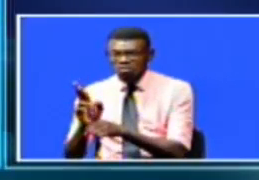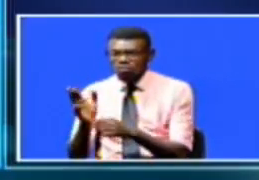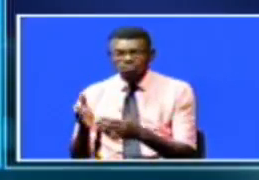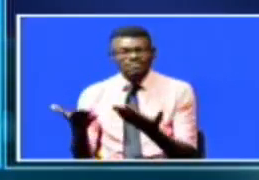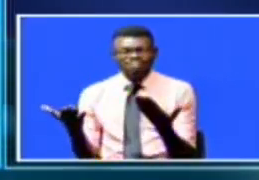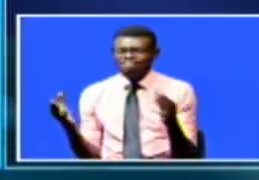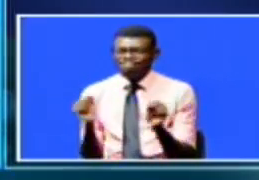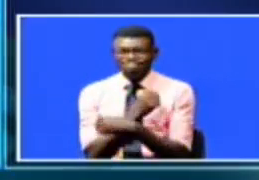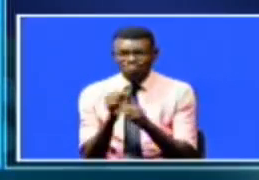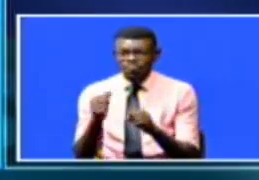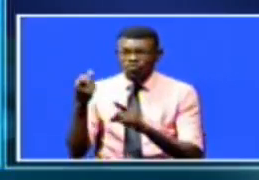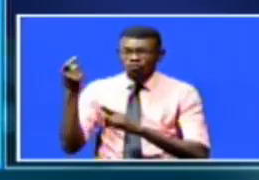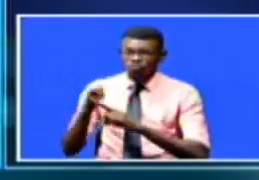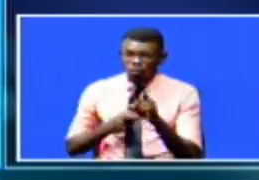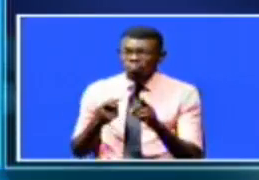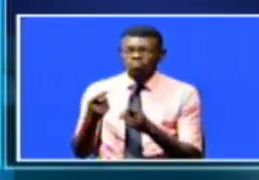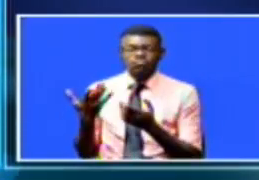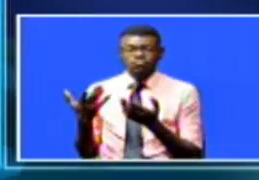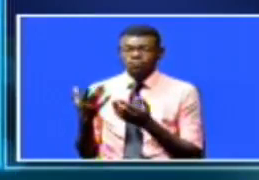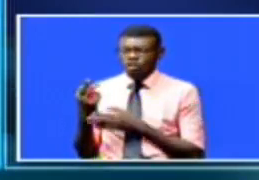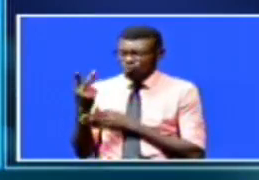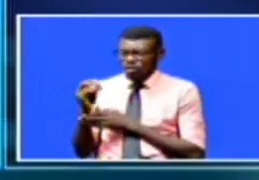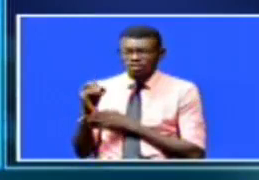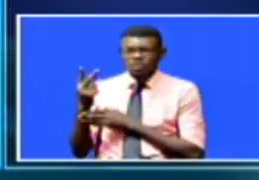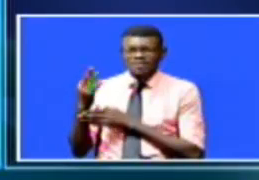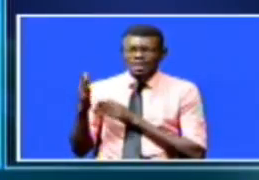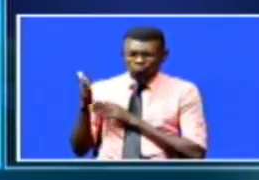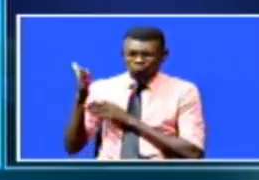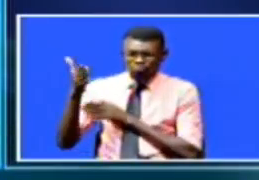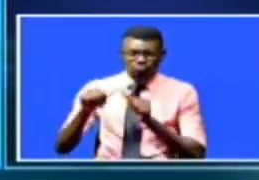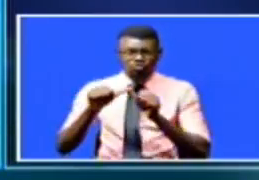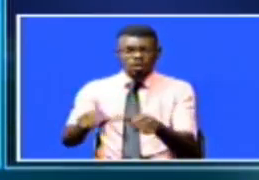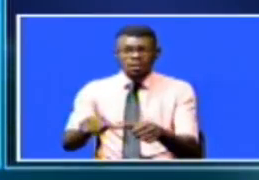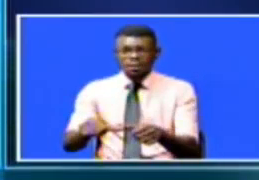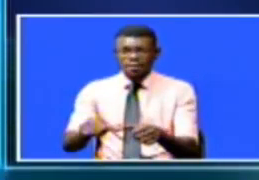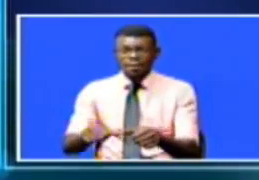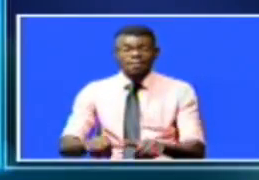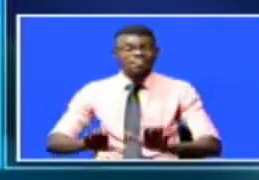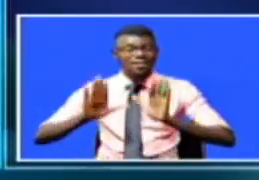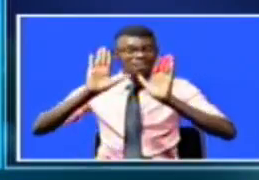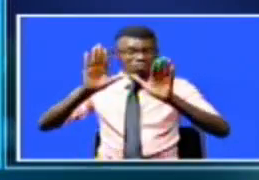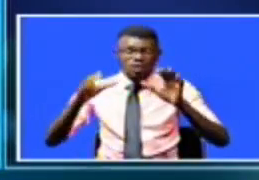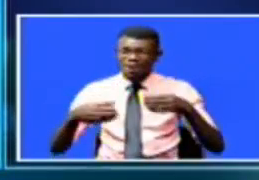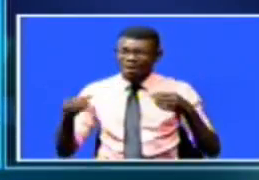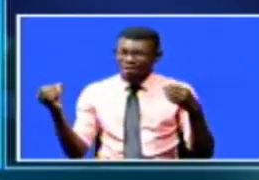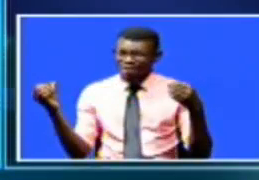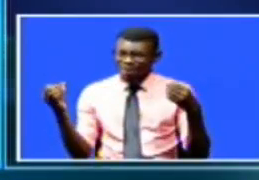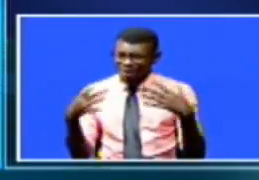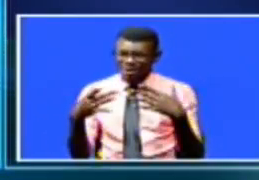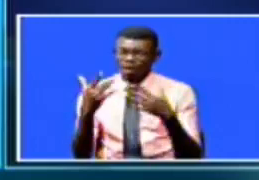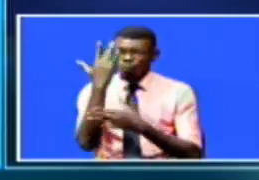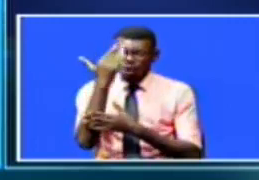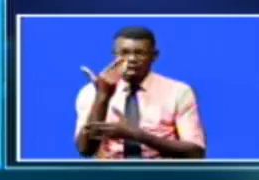from 2023. It cannot apply in this parliament. So I think it is important for us to be clear. Okay. Because parliament has got